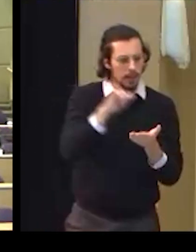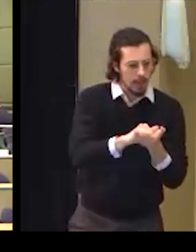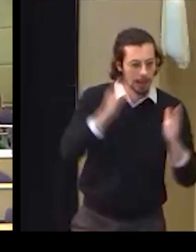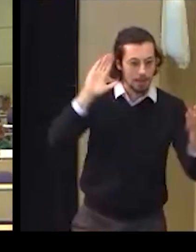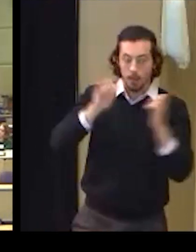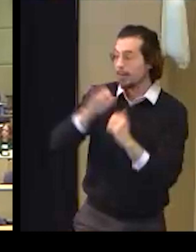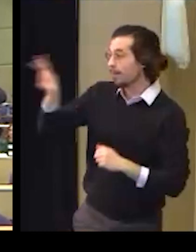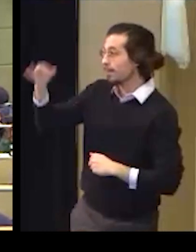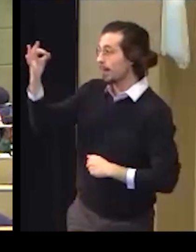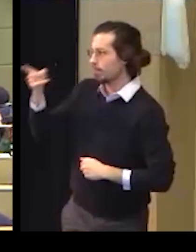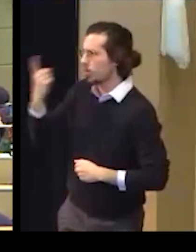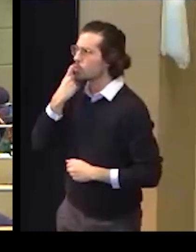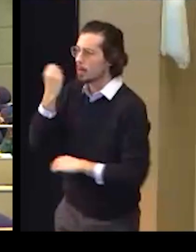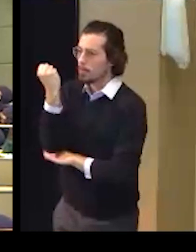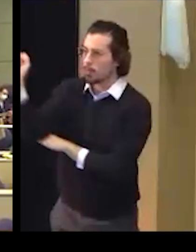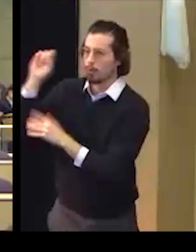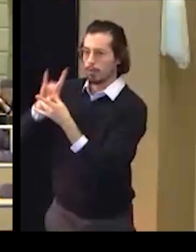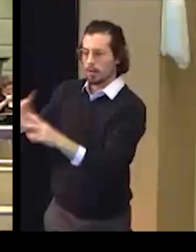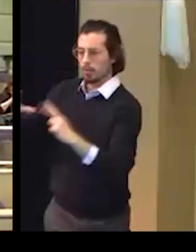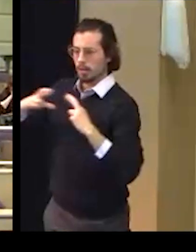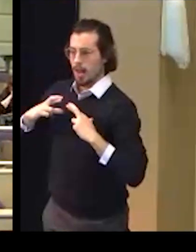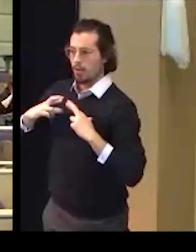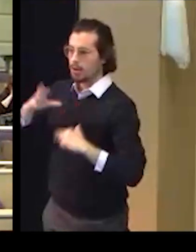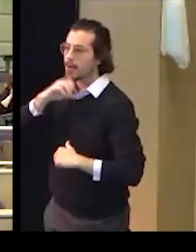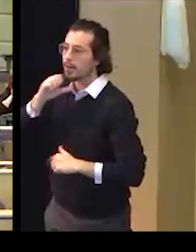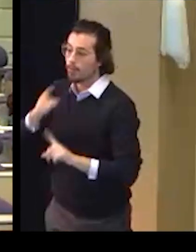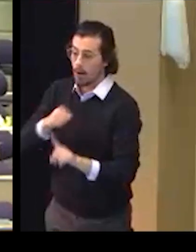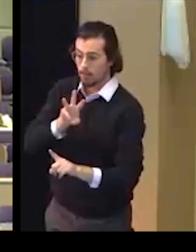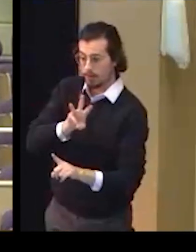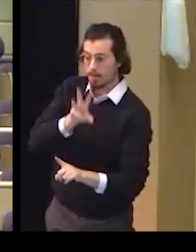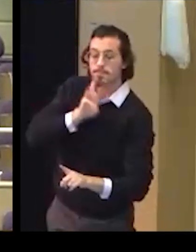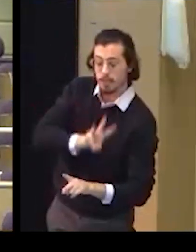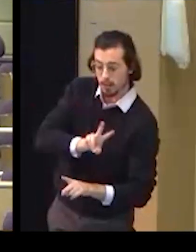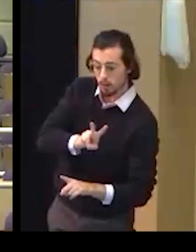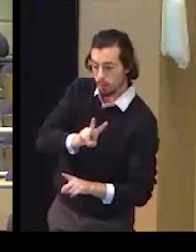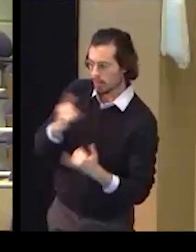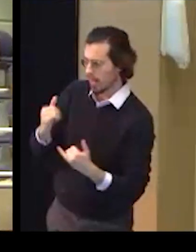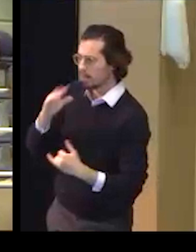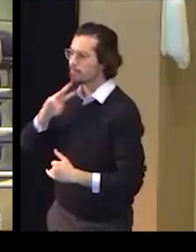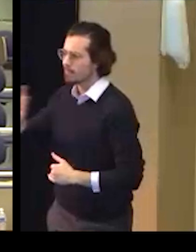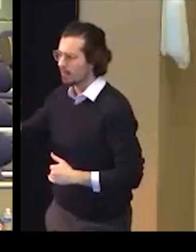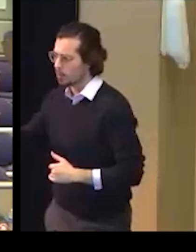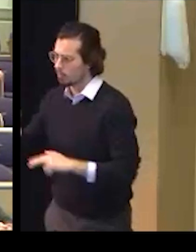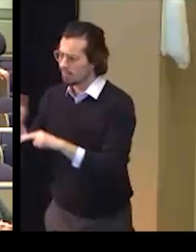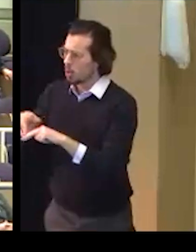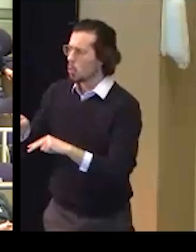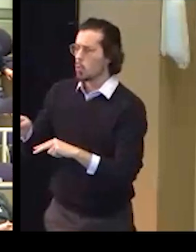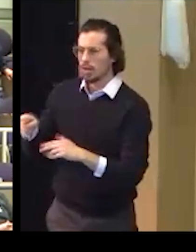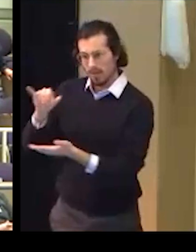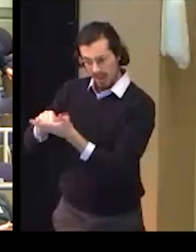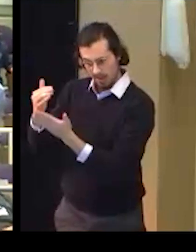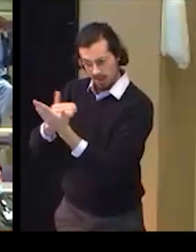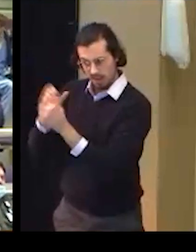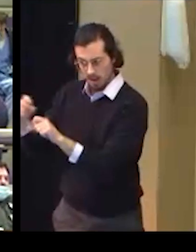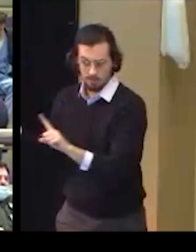know, say France recently who's had those protests about the retirement age going from like 62 to 64, for example. Are there lessons we can learn that apply to healthcare